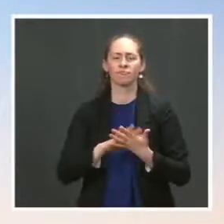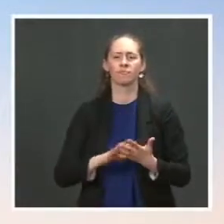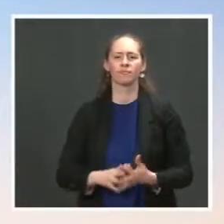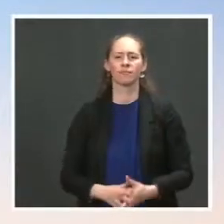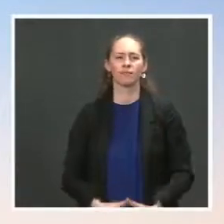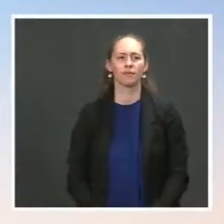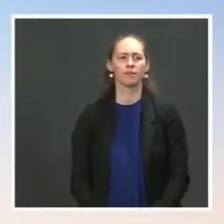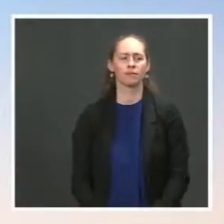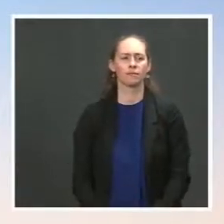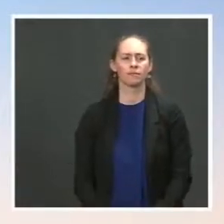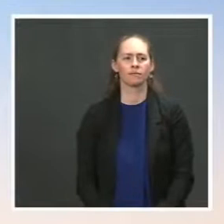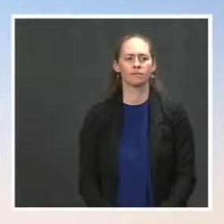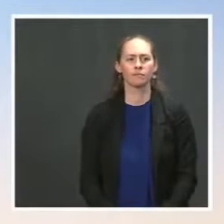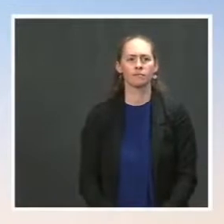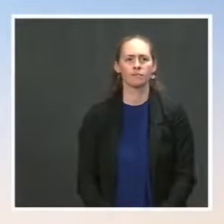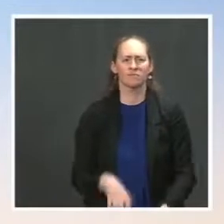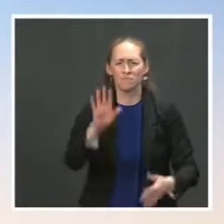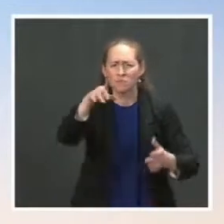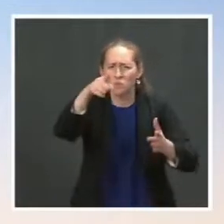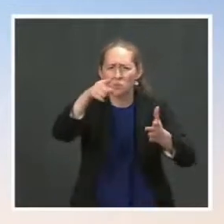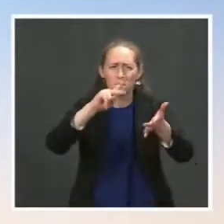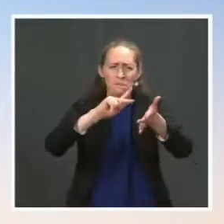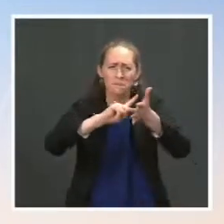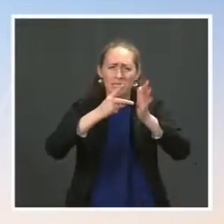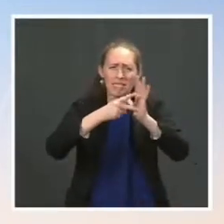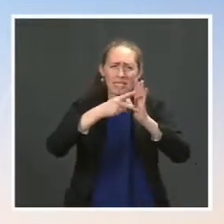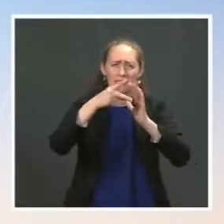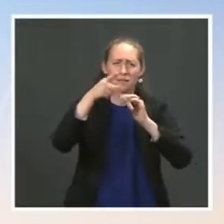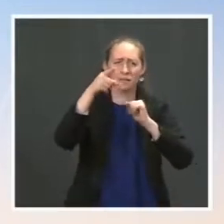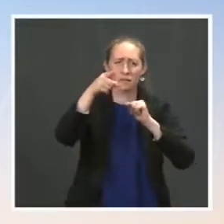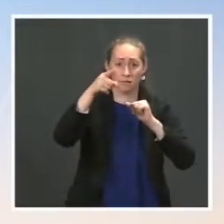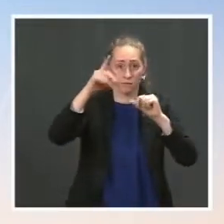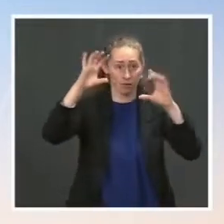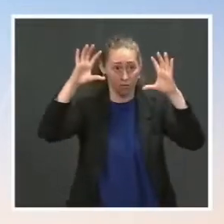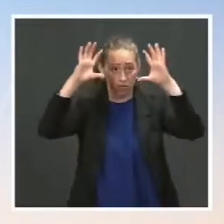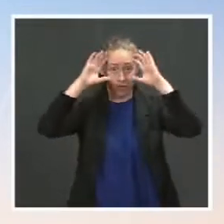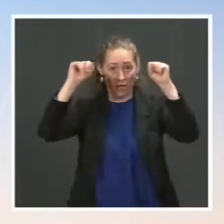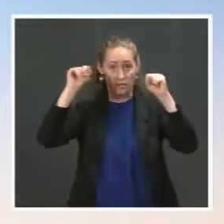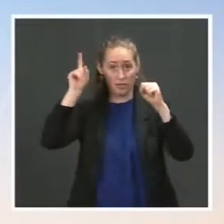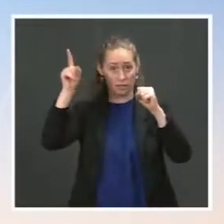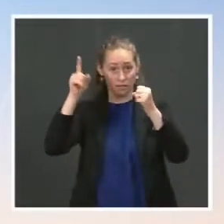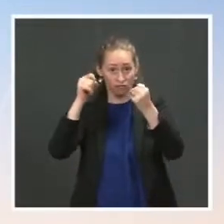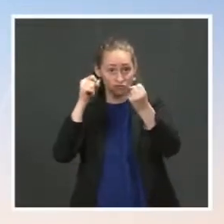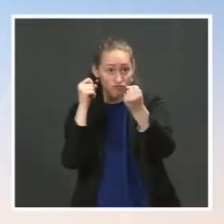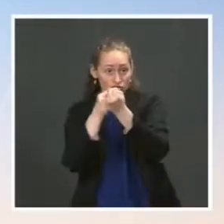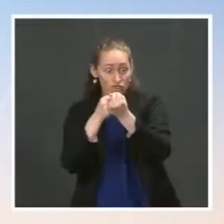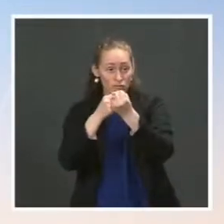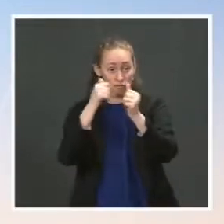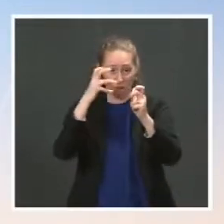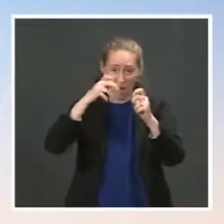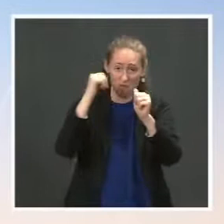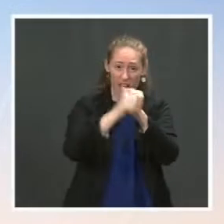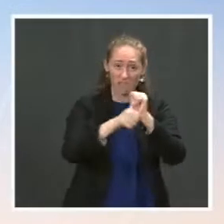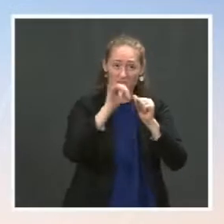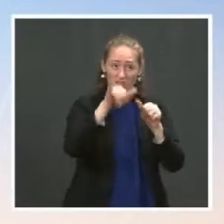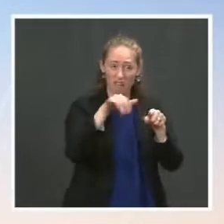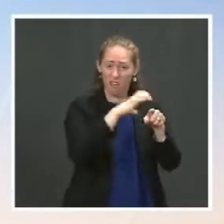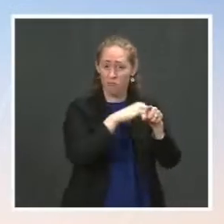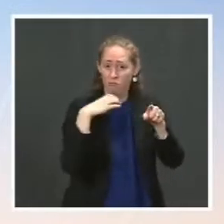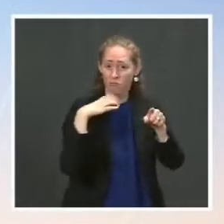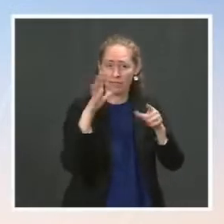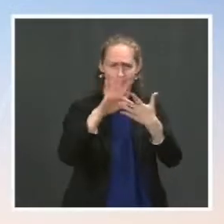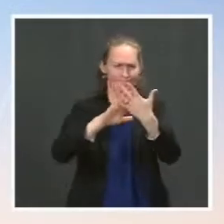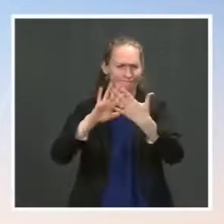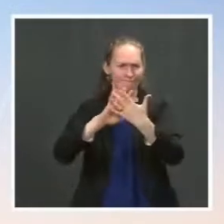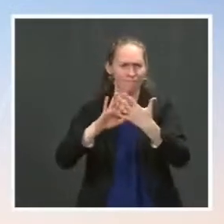the PRO Act passed through Congress? It is something that he certainly strongly supports, and it's consistent with his advocacy for the ability